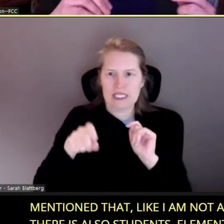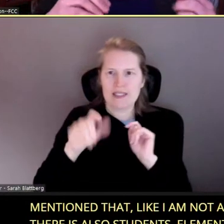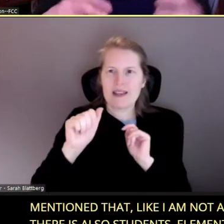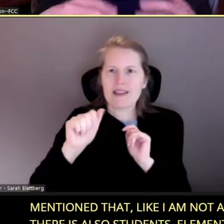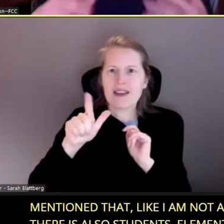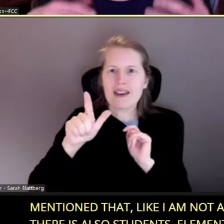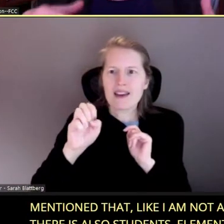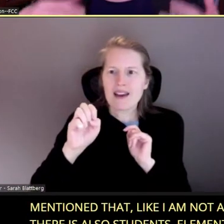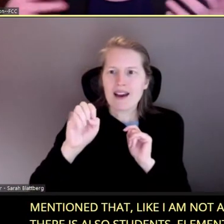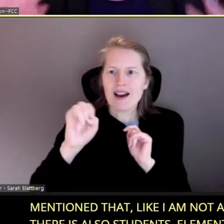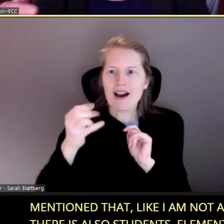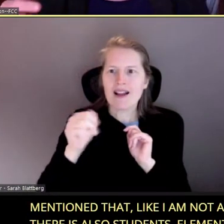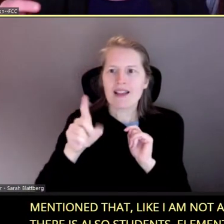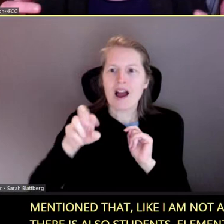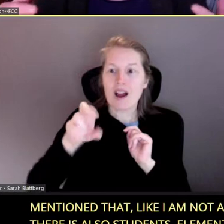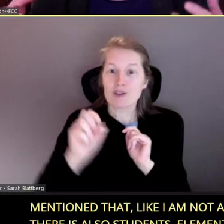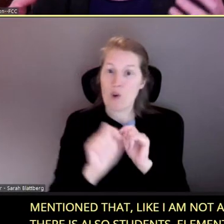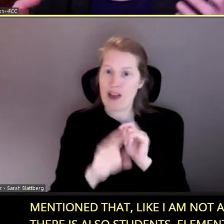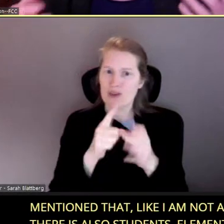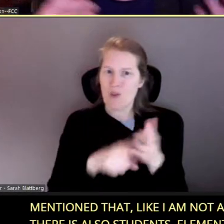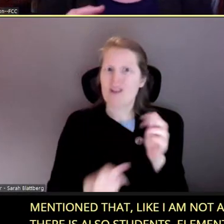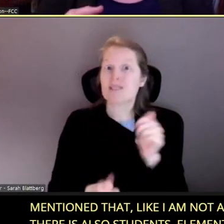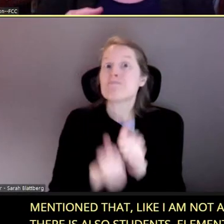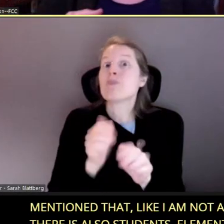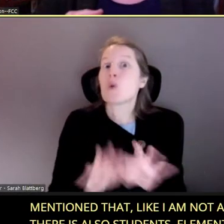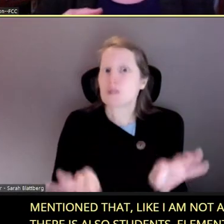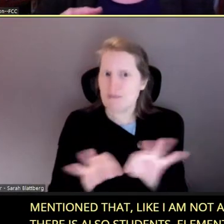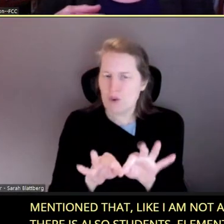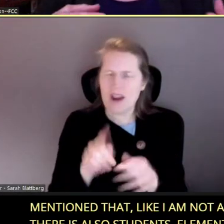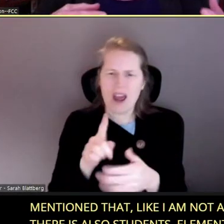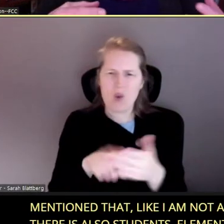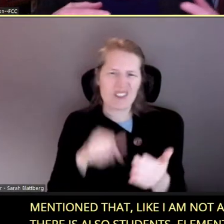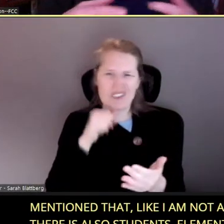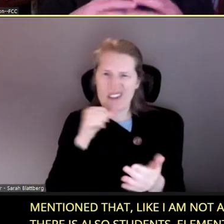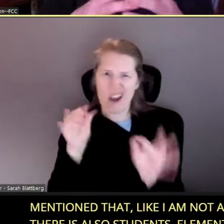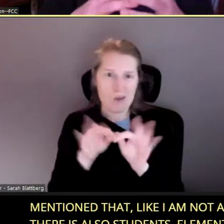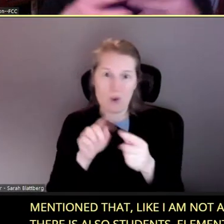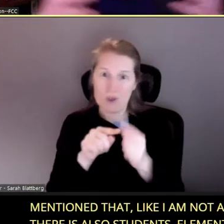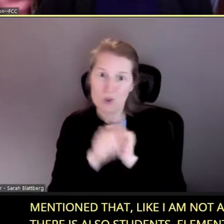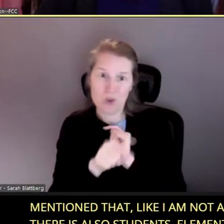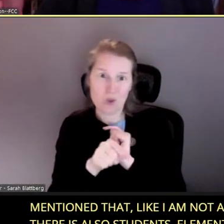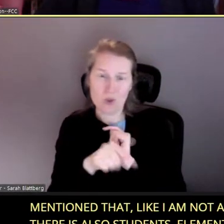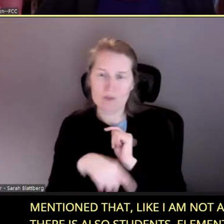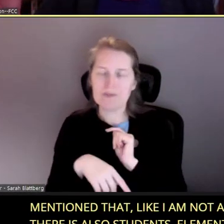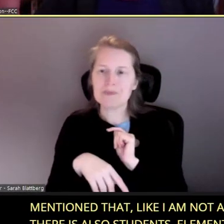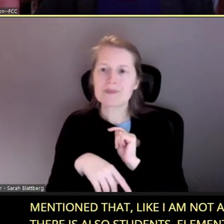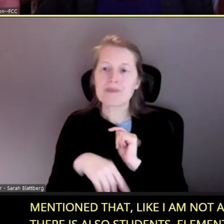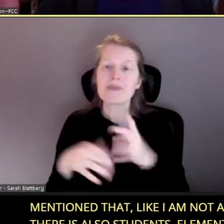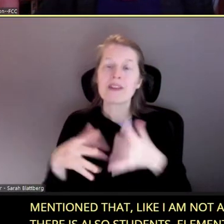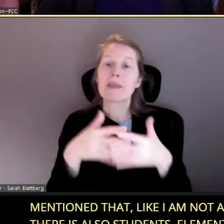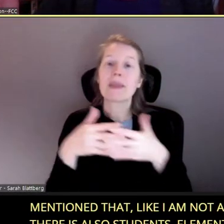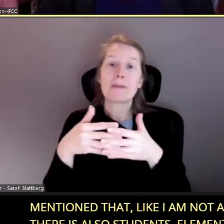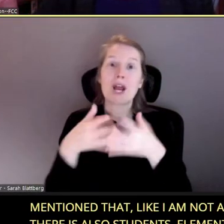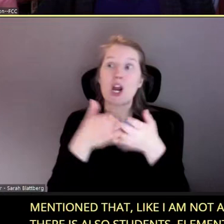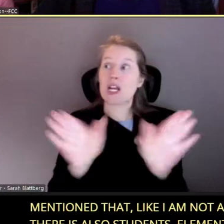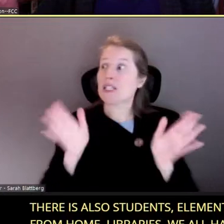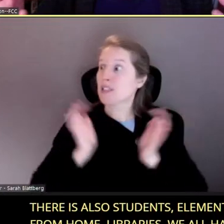consumers, said, like, what's most important to you versus what's not important to you? When we're dealing with American consumers as a